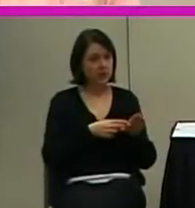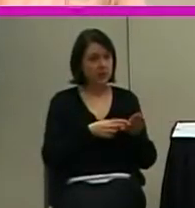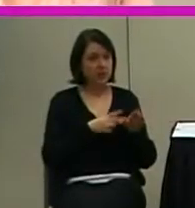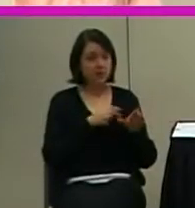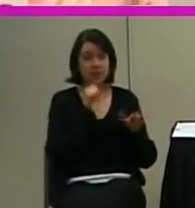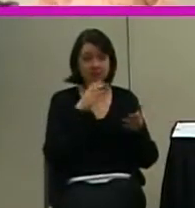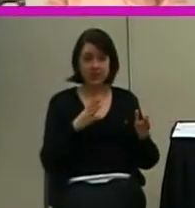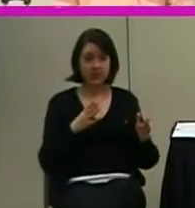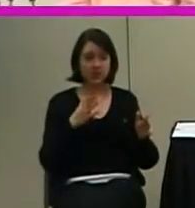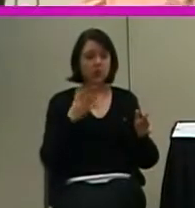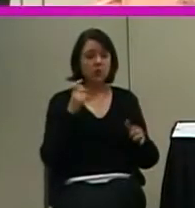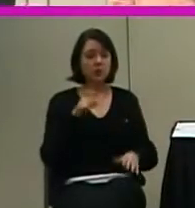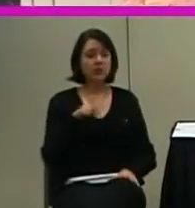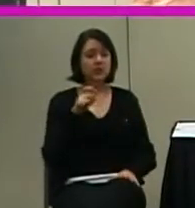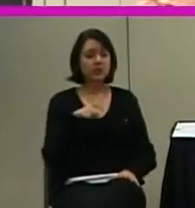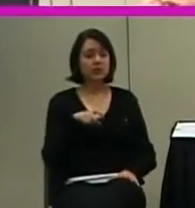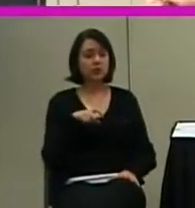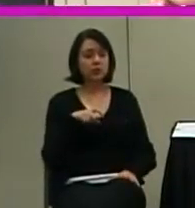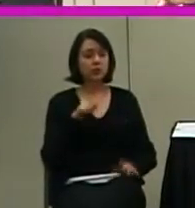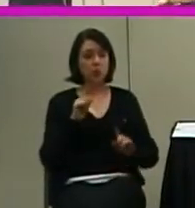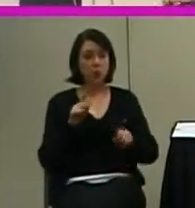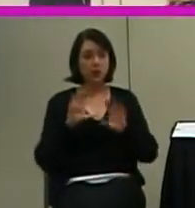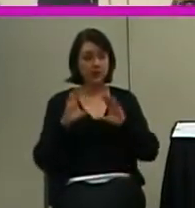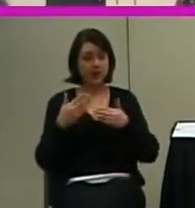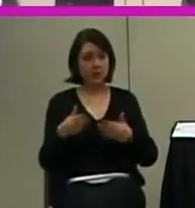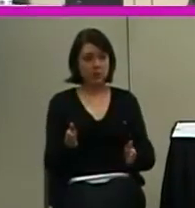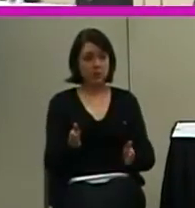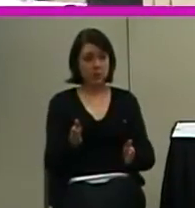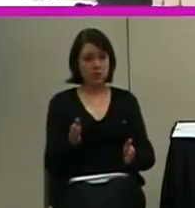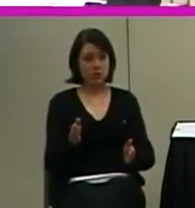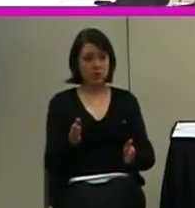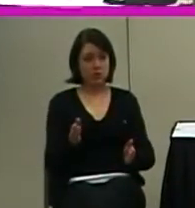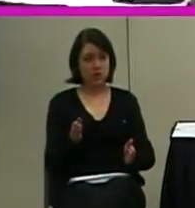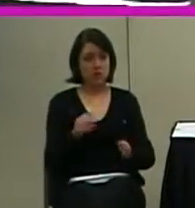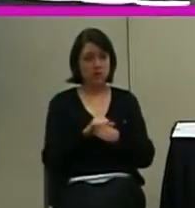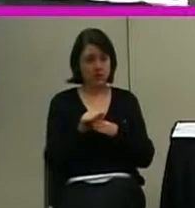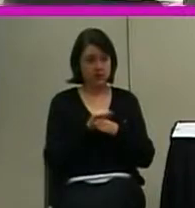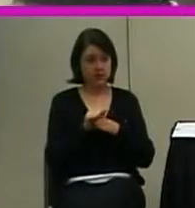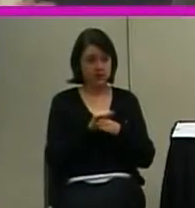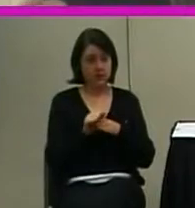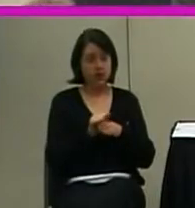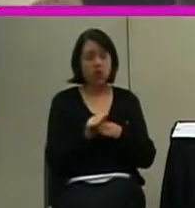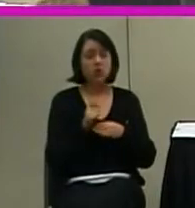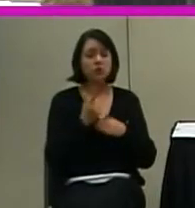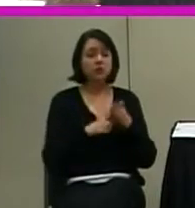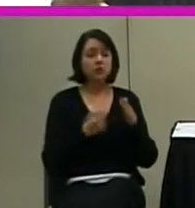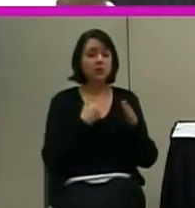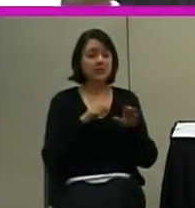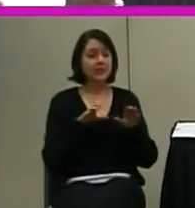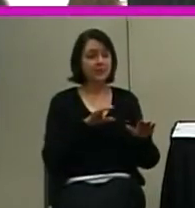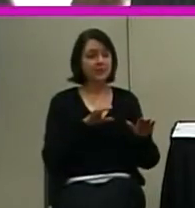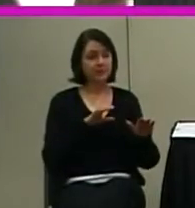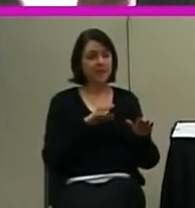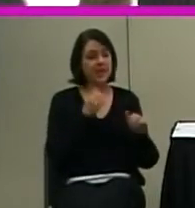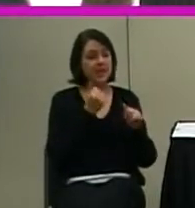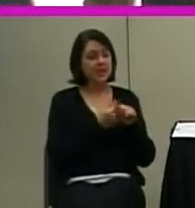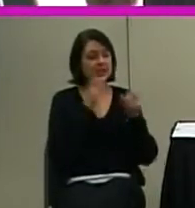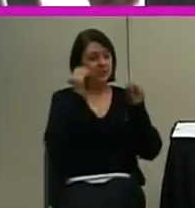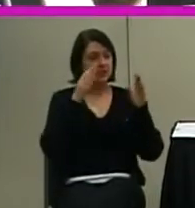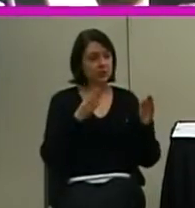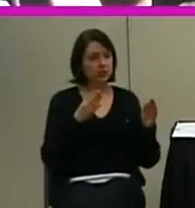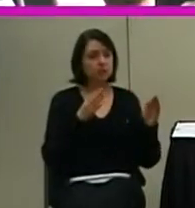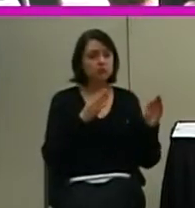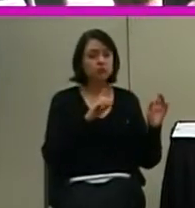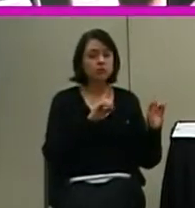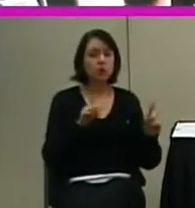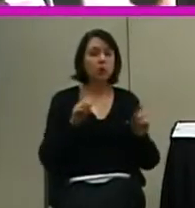up is we need to go to the classroom and have it work. So here's what we did. We had each of these teachers take these kids